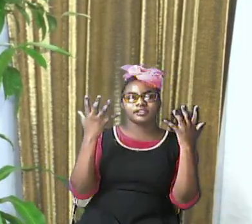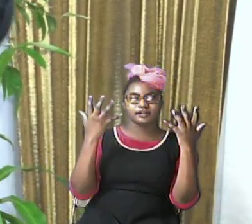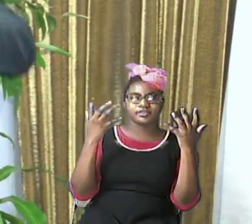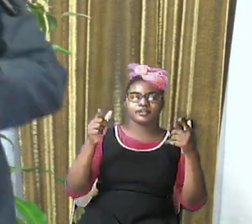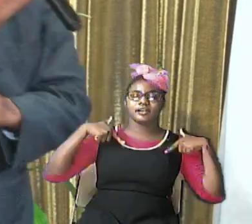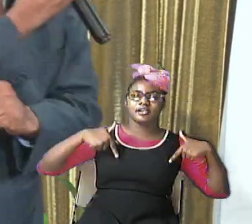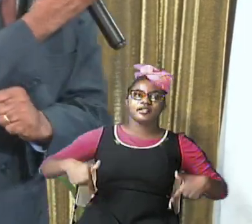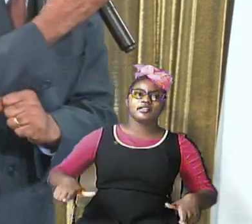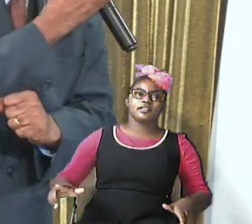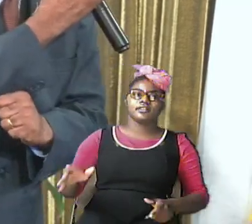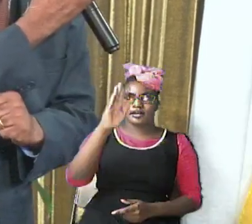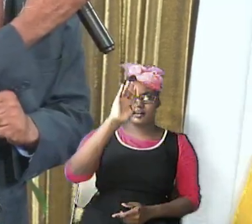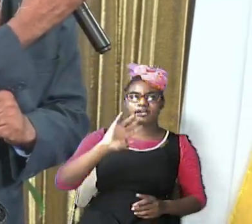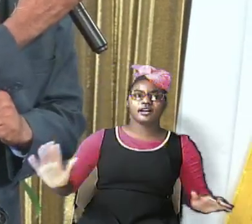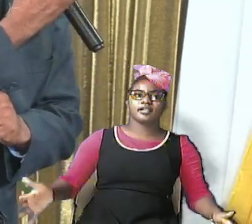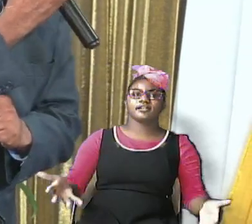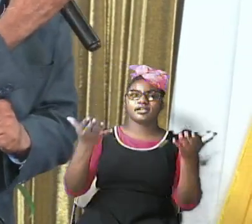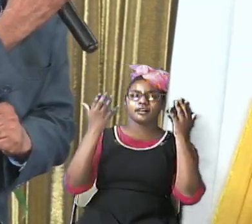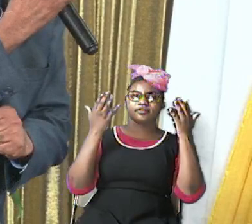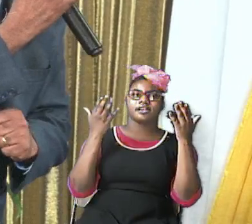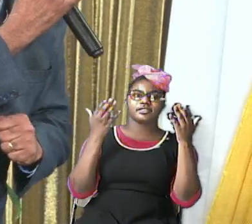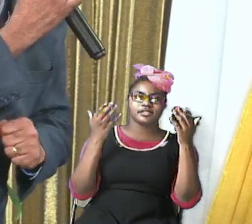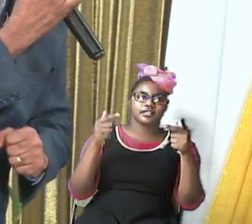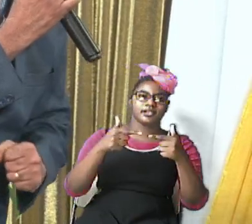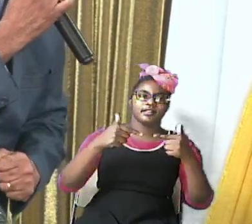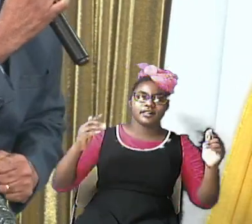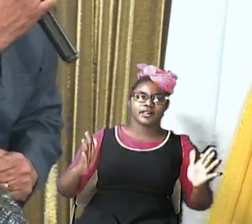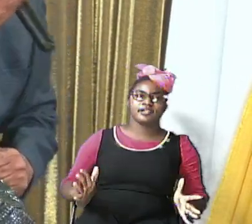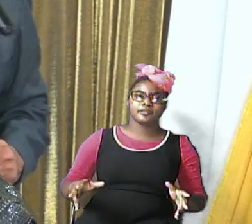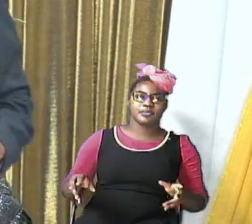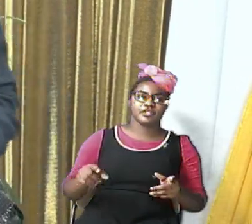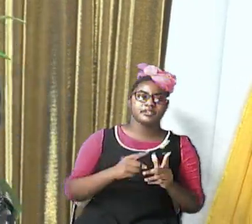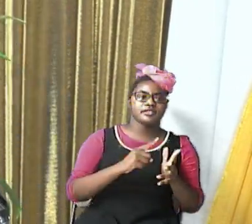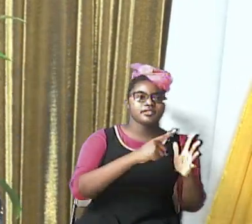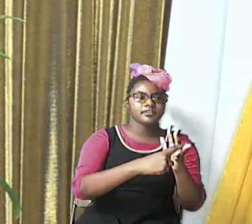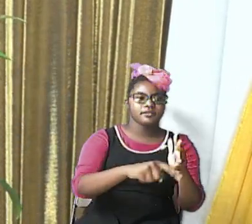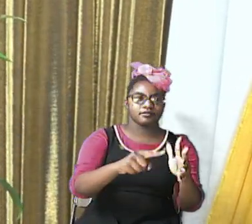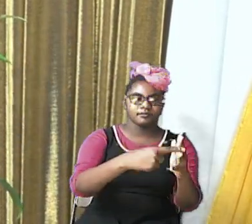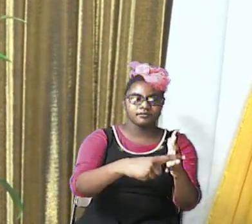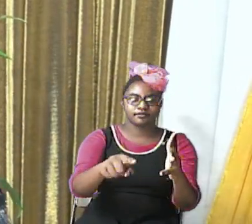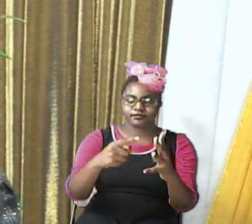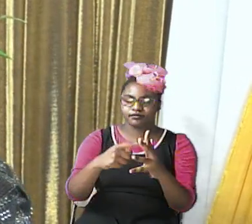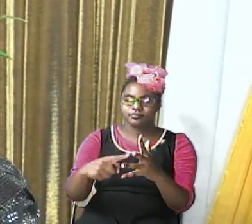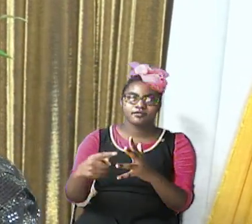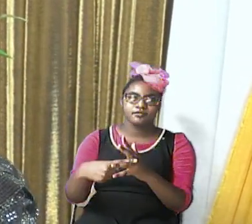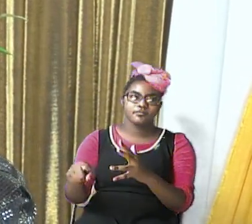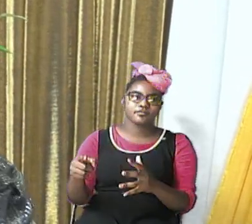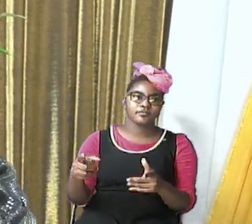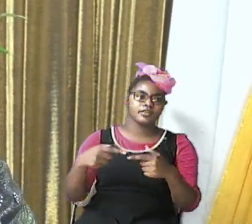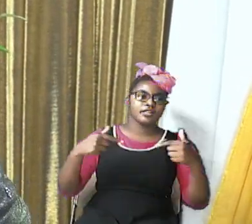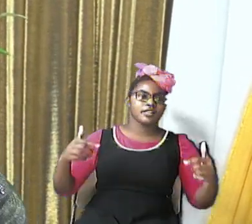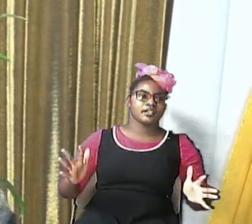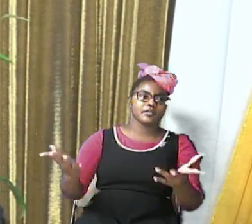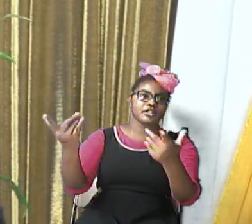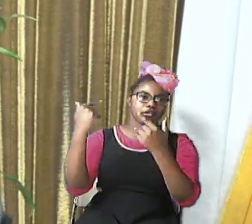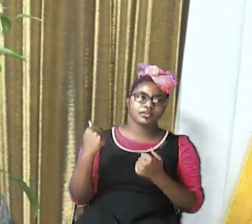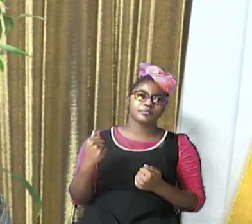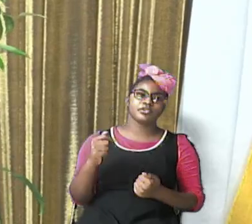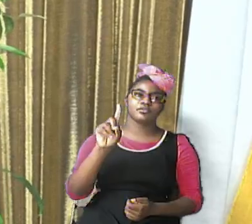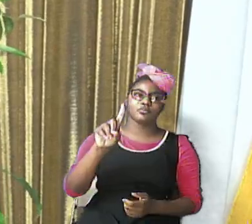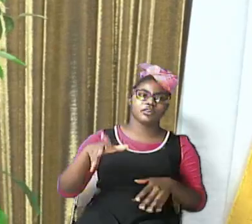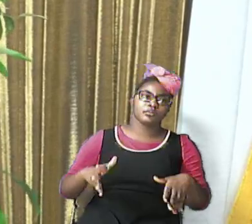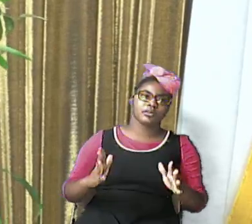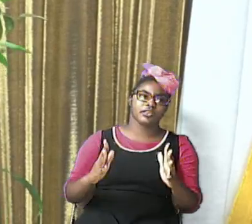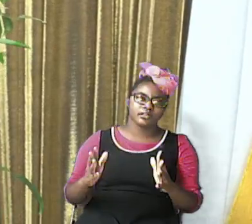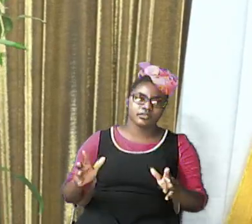Let God arise and His enemies be scattered. The enemy will come in one way. But when you walk in with God and